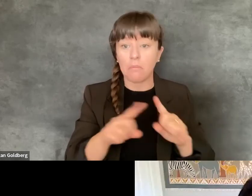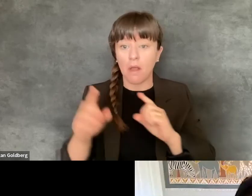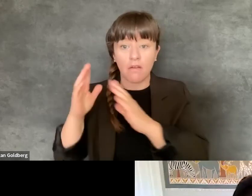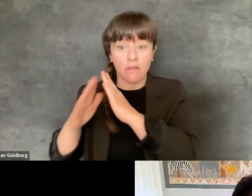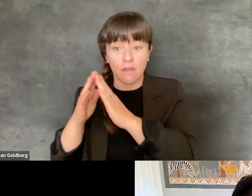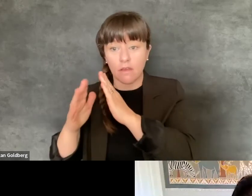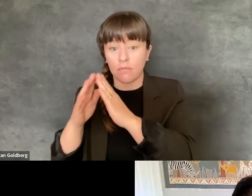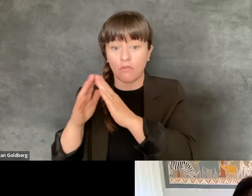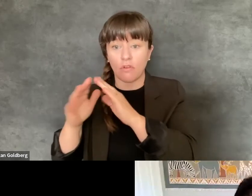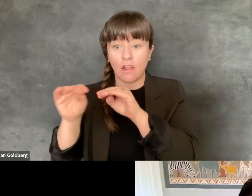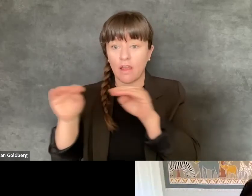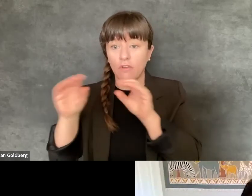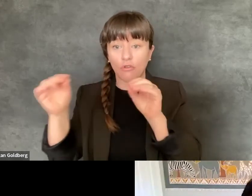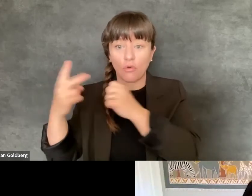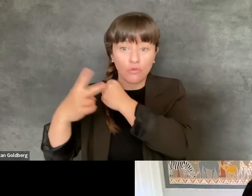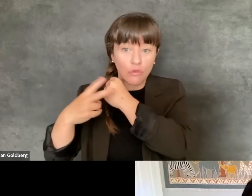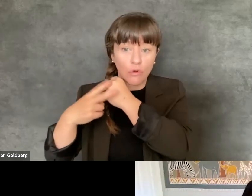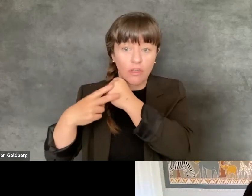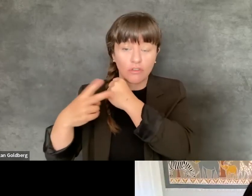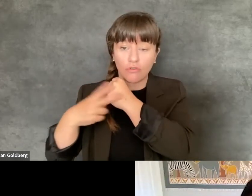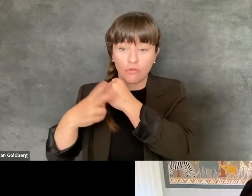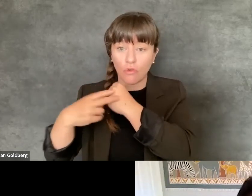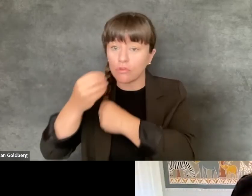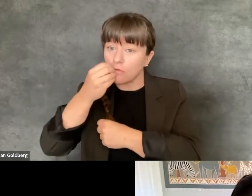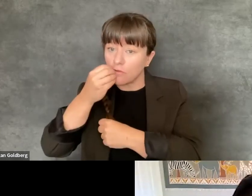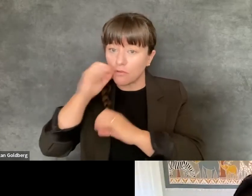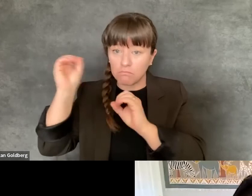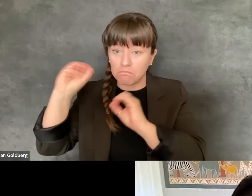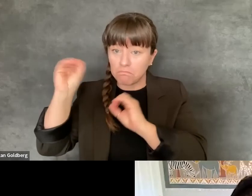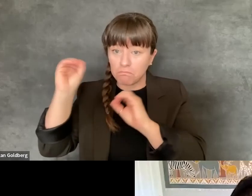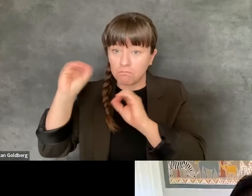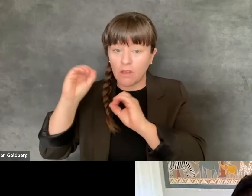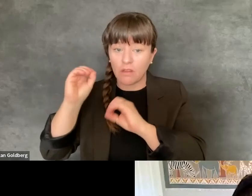have storage, for example, to store that food for times when there's